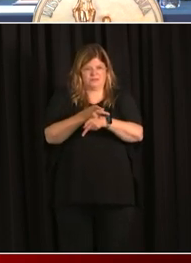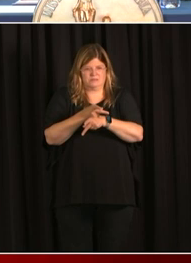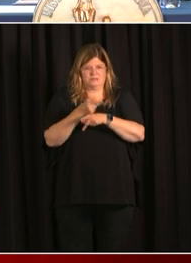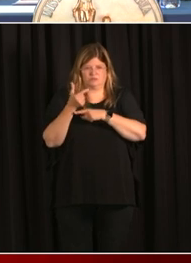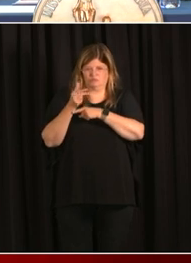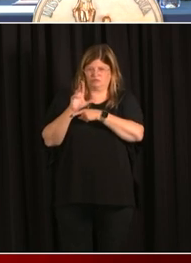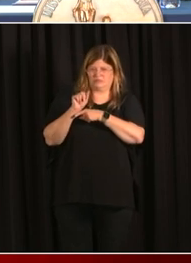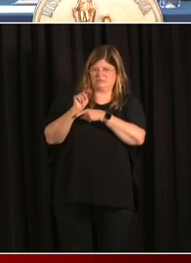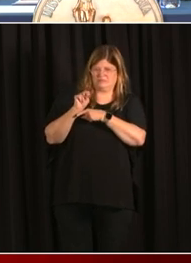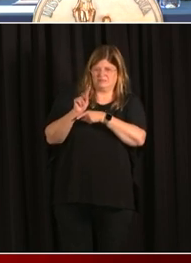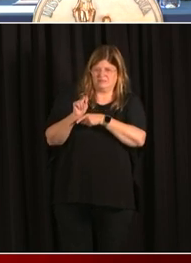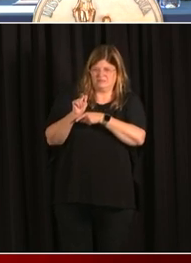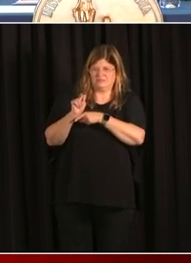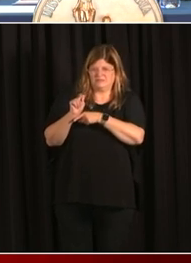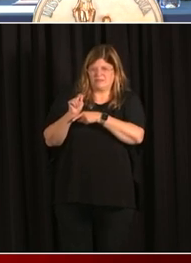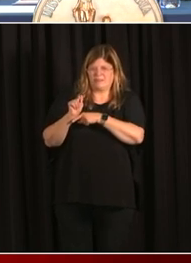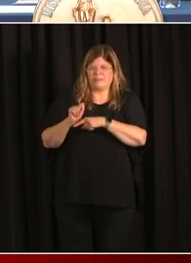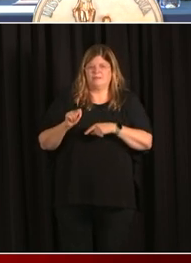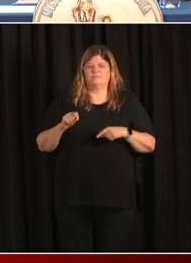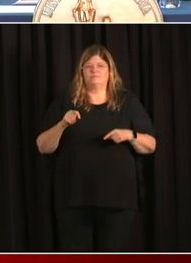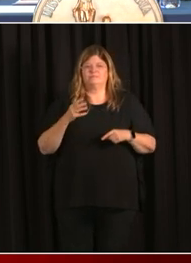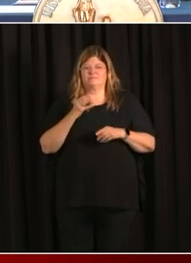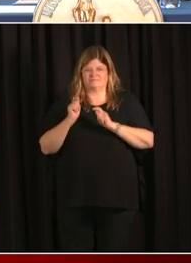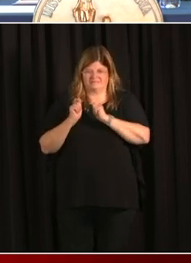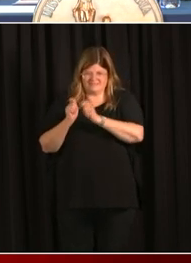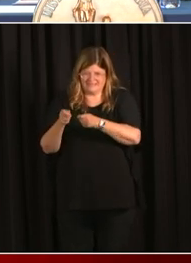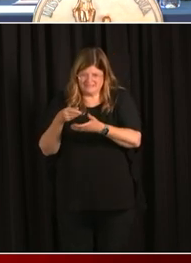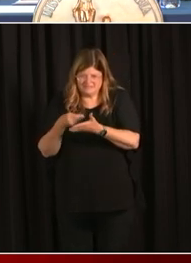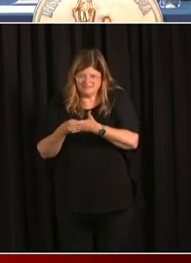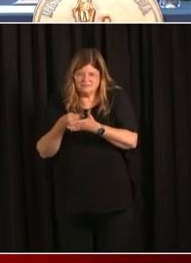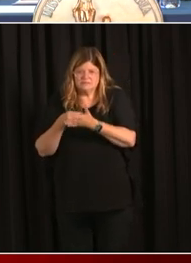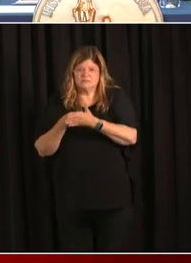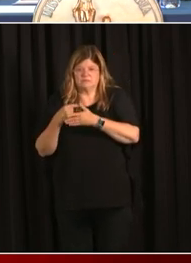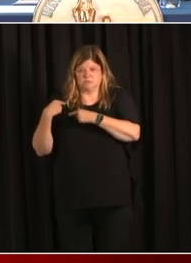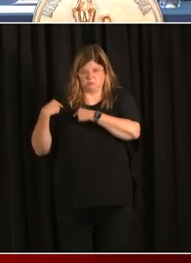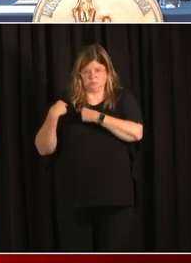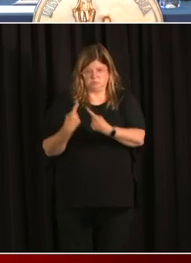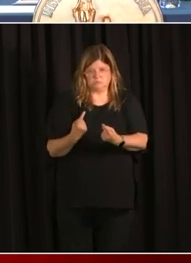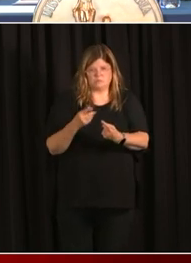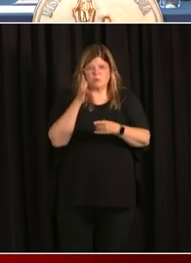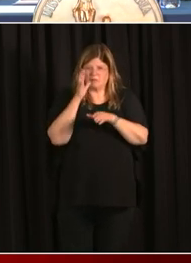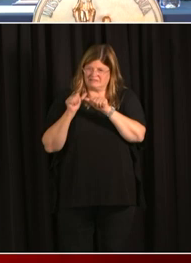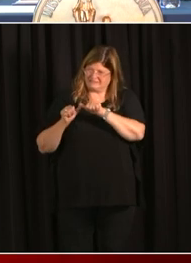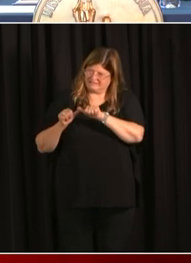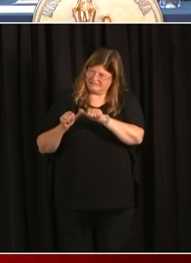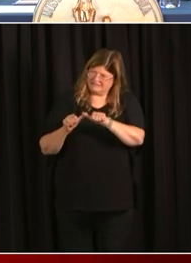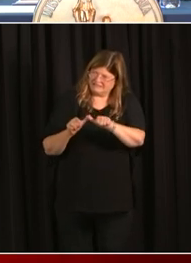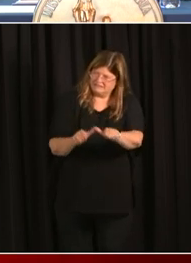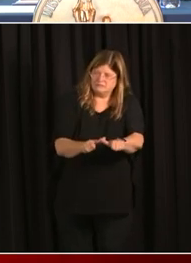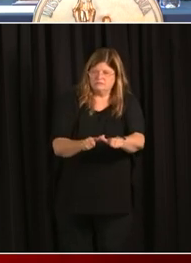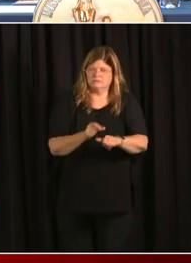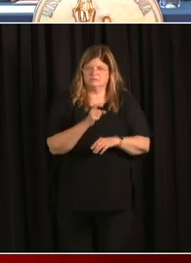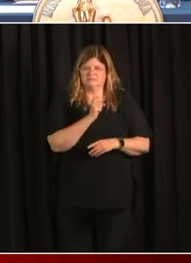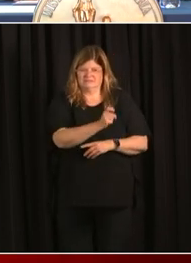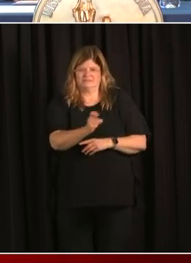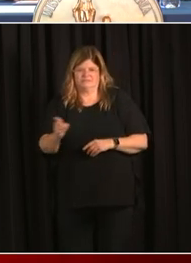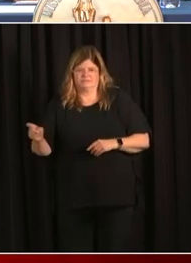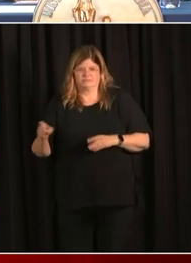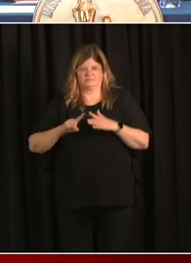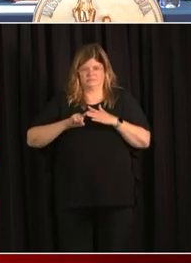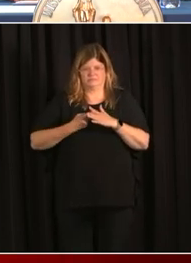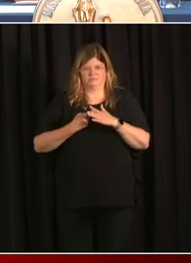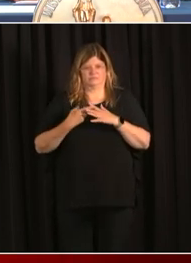Street grants have been and will continue to be issued. And we have implemented